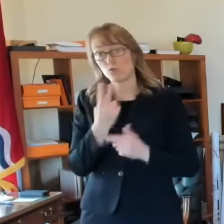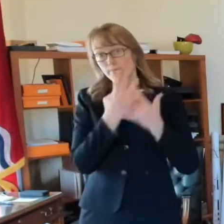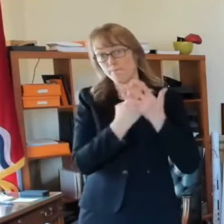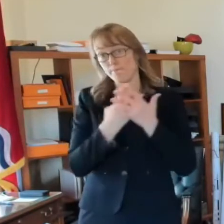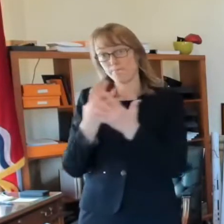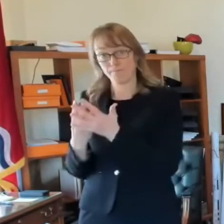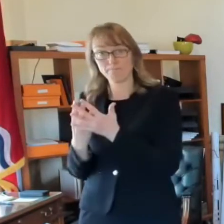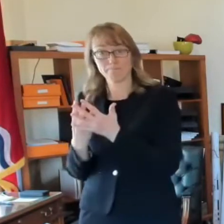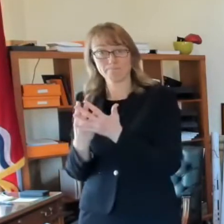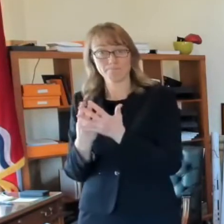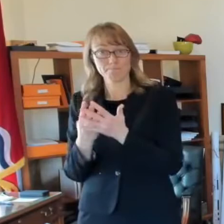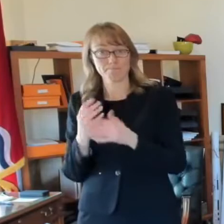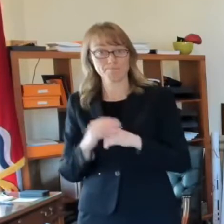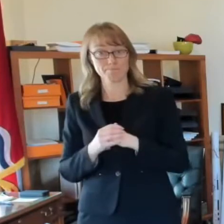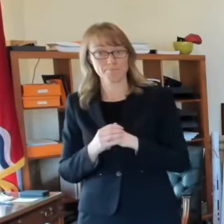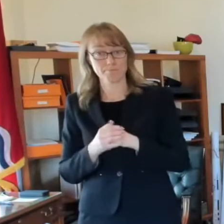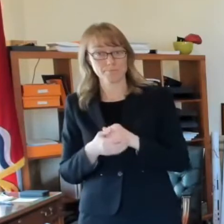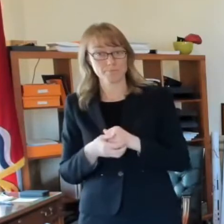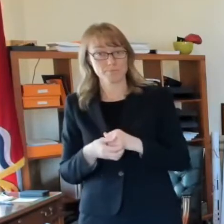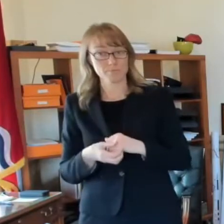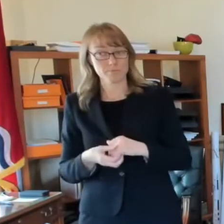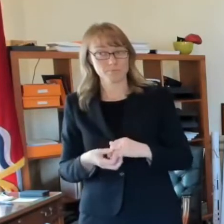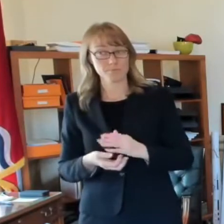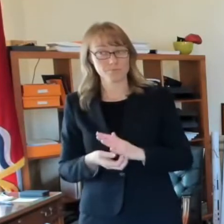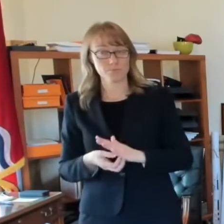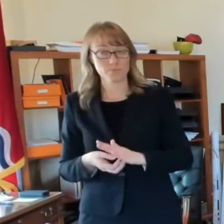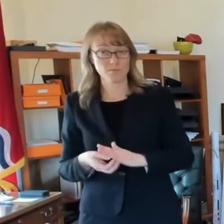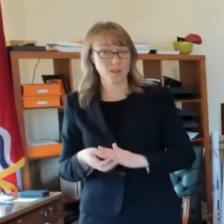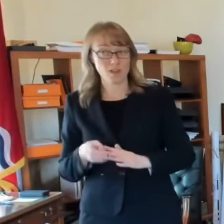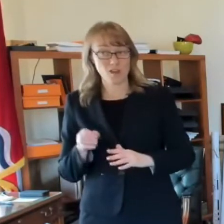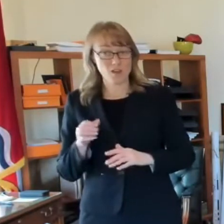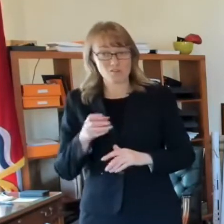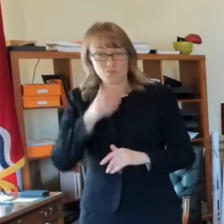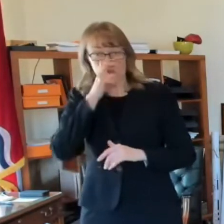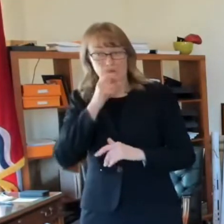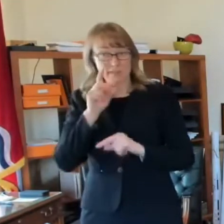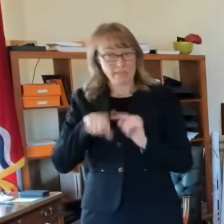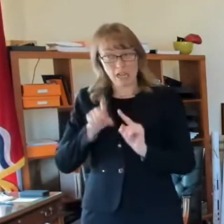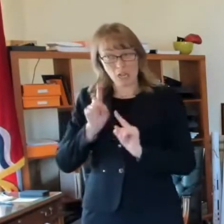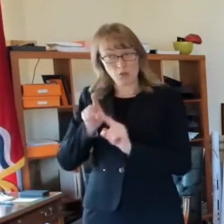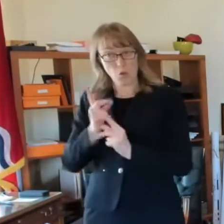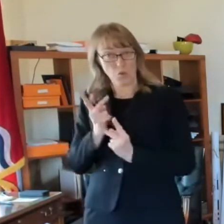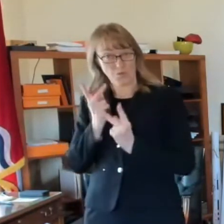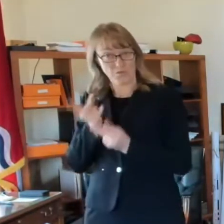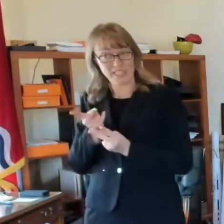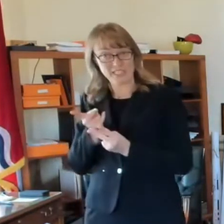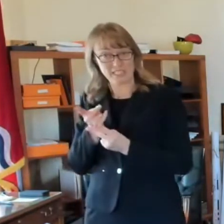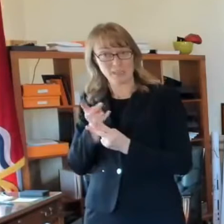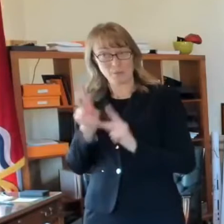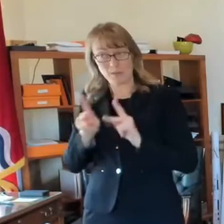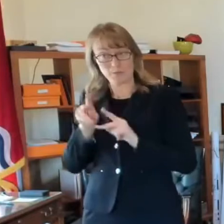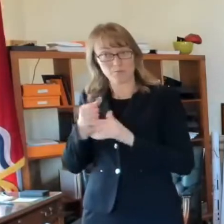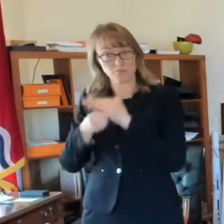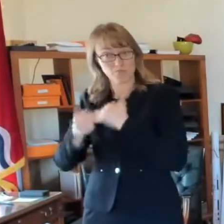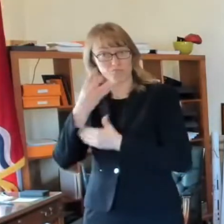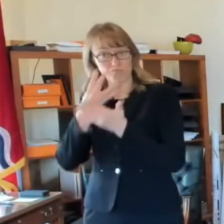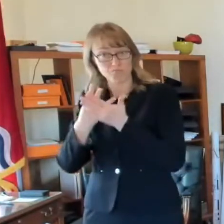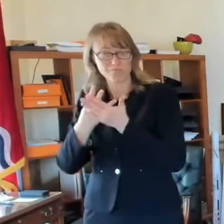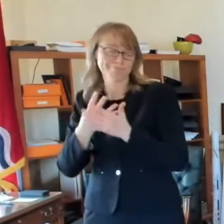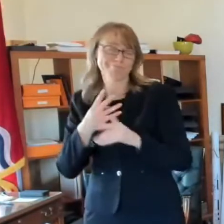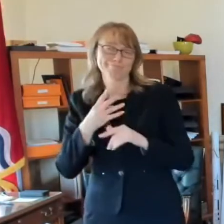city has yet reconsidered the restrictions on in-person visits at the 2